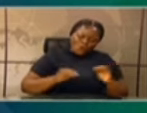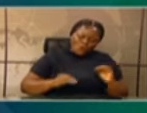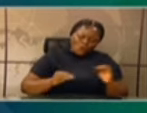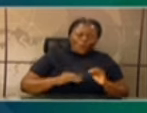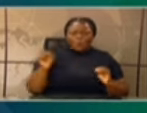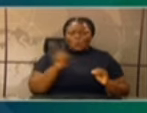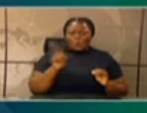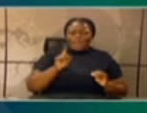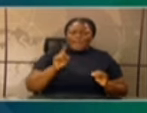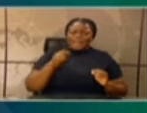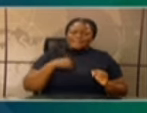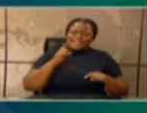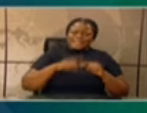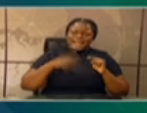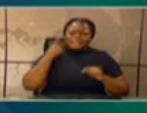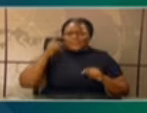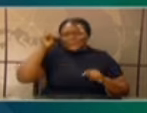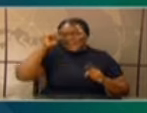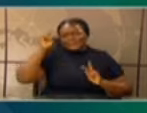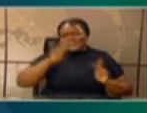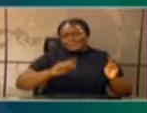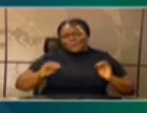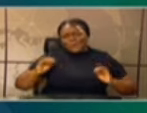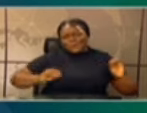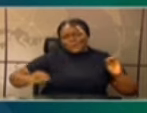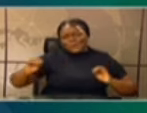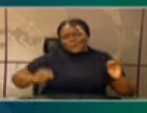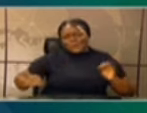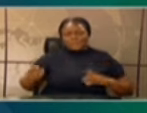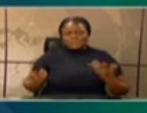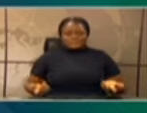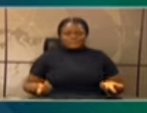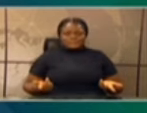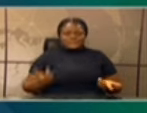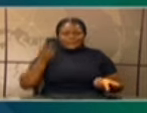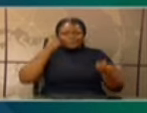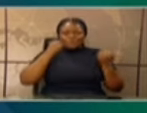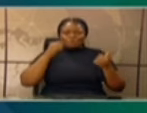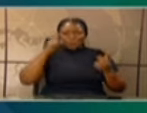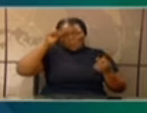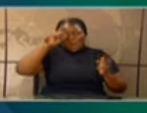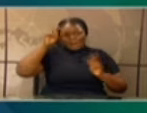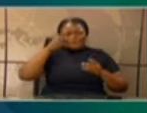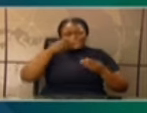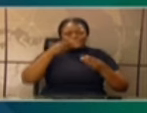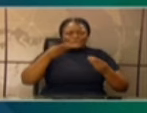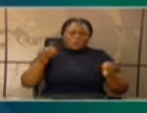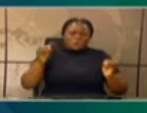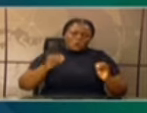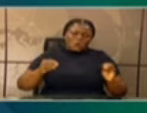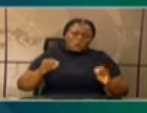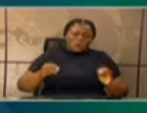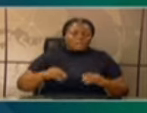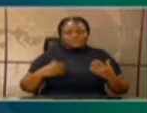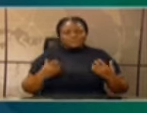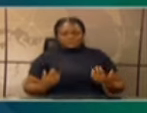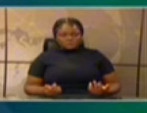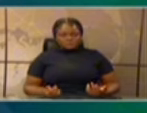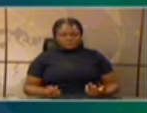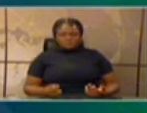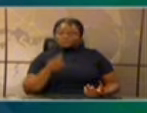on yan safo. It's when yan safo da wo more hey no. A drun another time, you know, when we yan sanimba kukura,